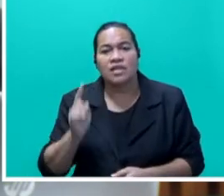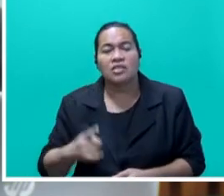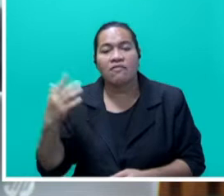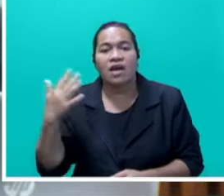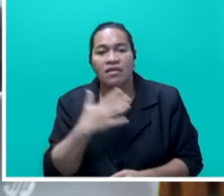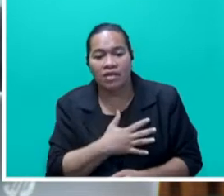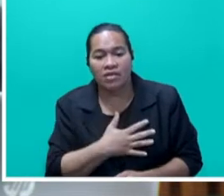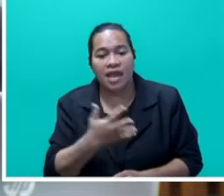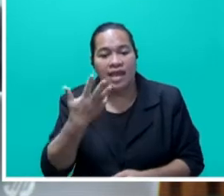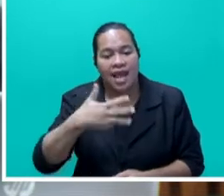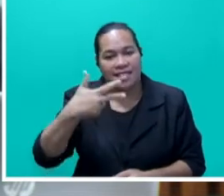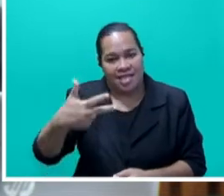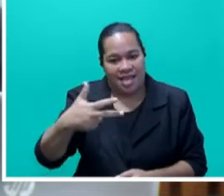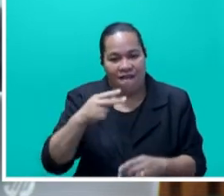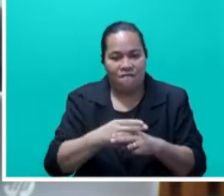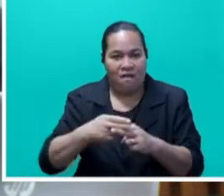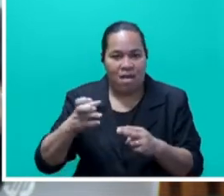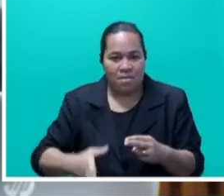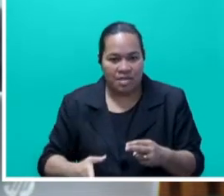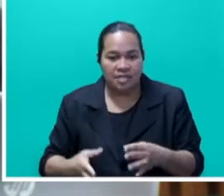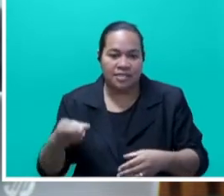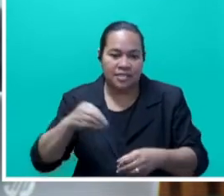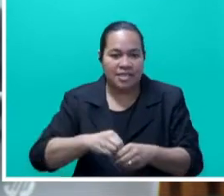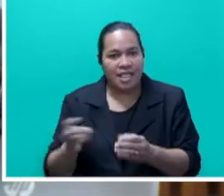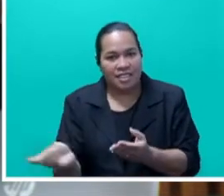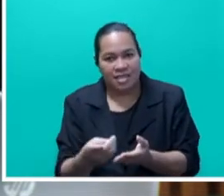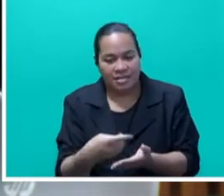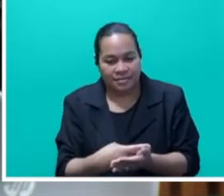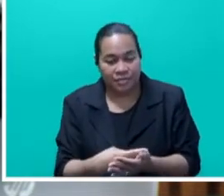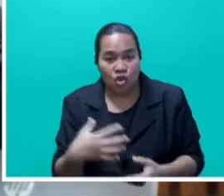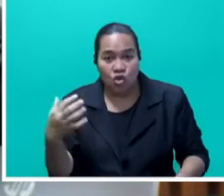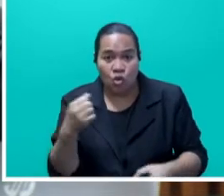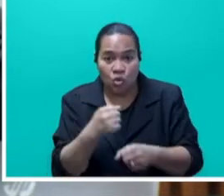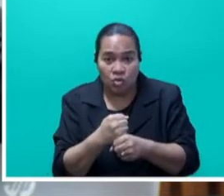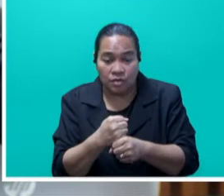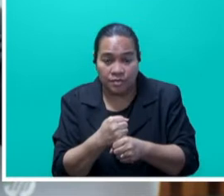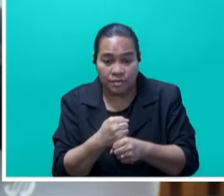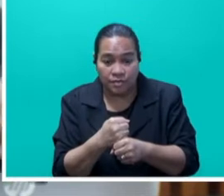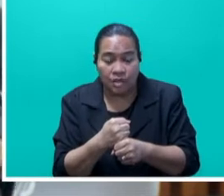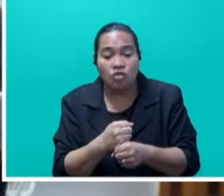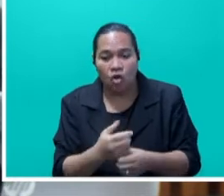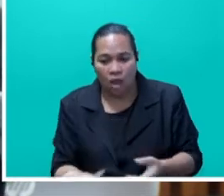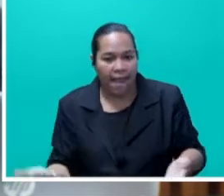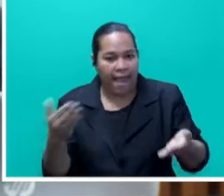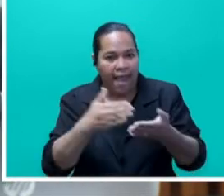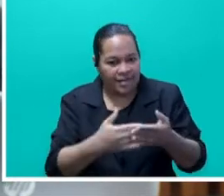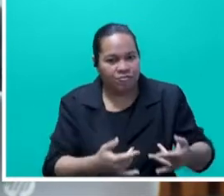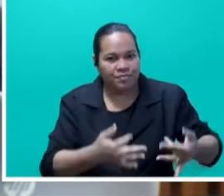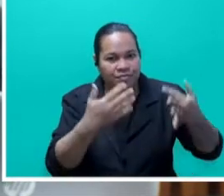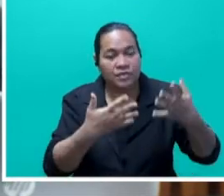15,598 farmers in the database, which makes up the total number of farmers, adding on to the census one, to